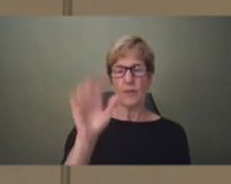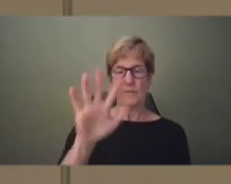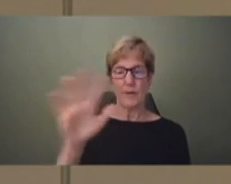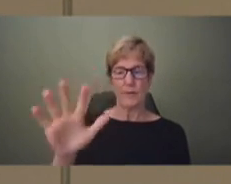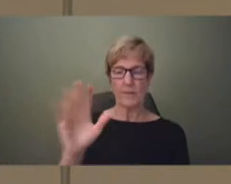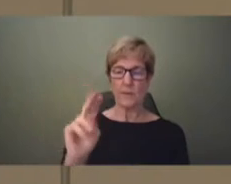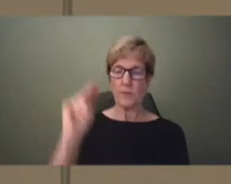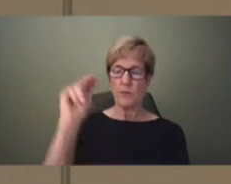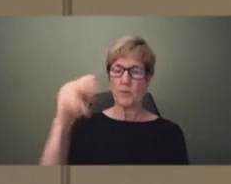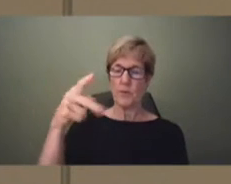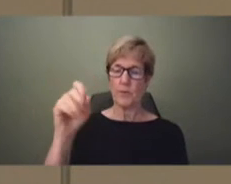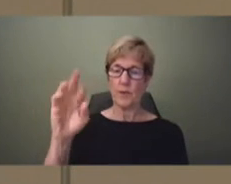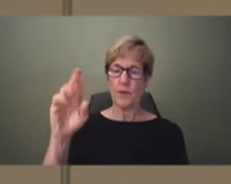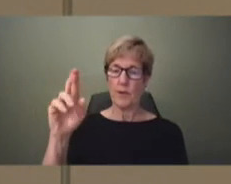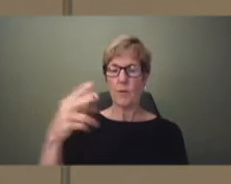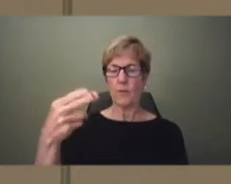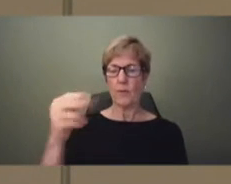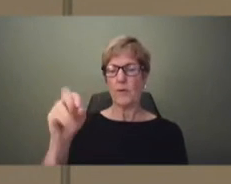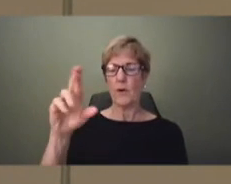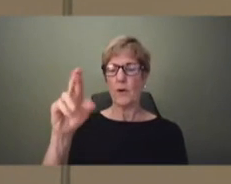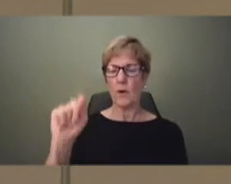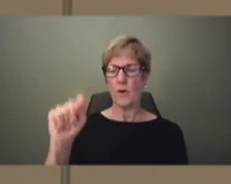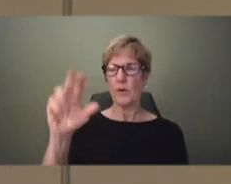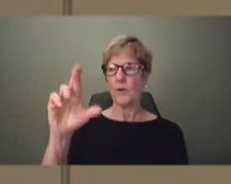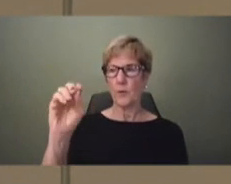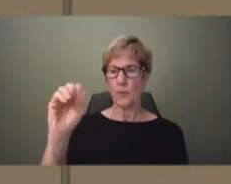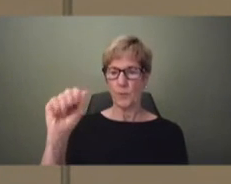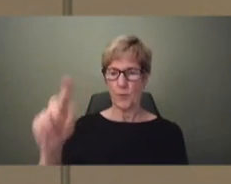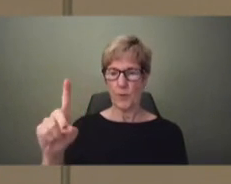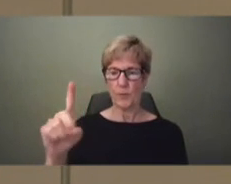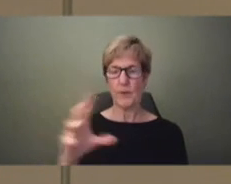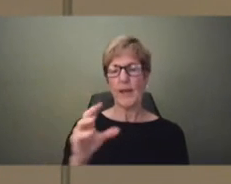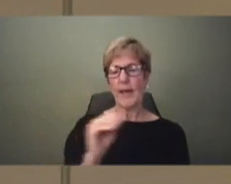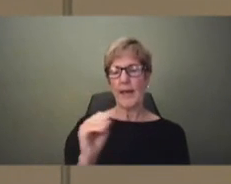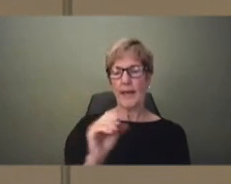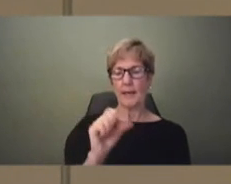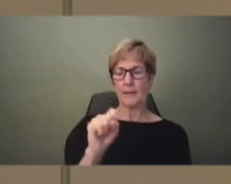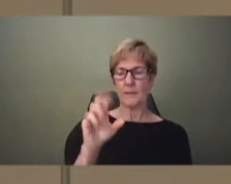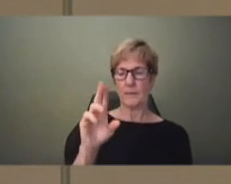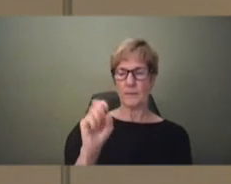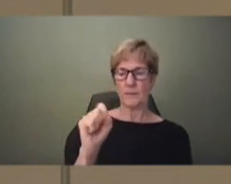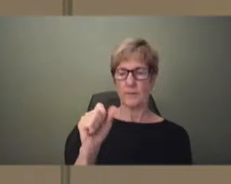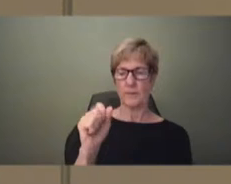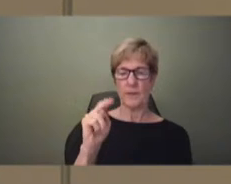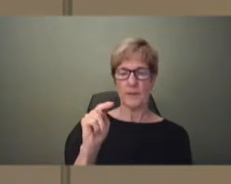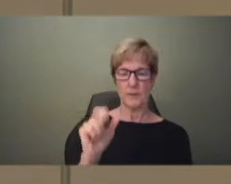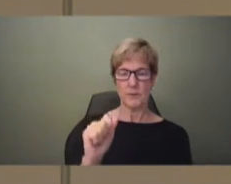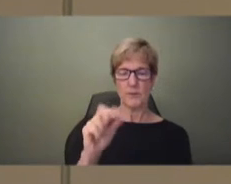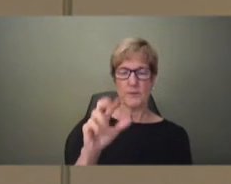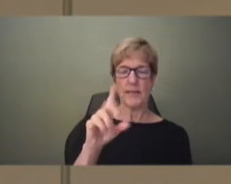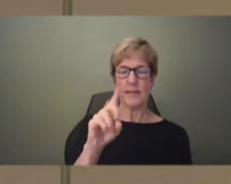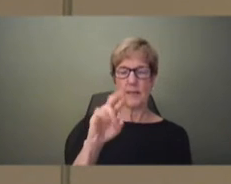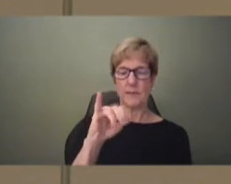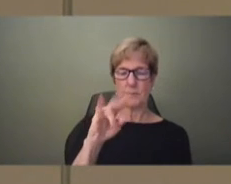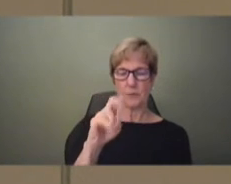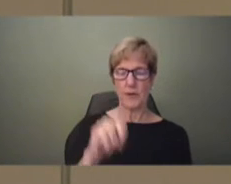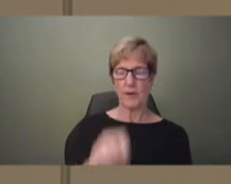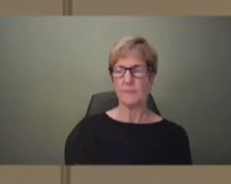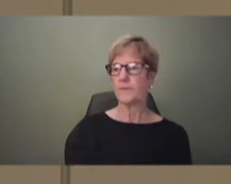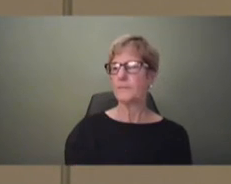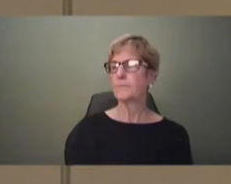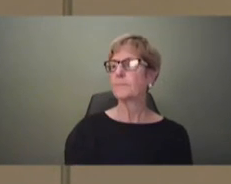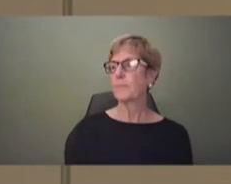east side of Susanna Drive West of Rosal fa Road and Council District to uh Mr Grahams District uh the current